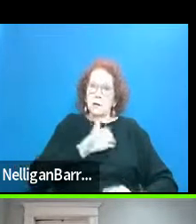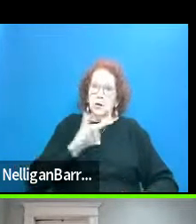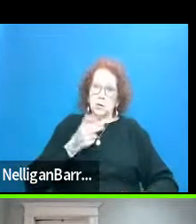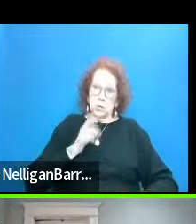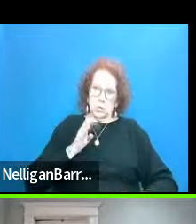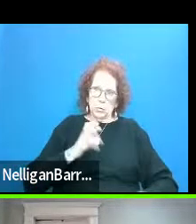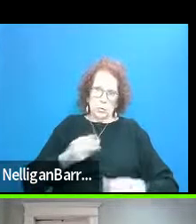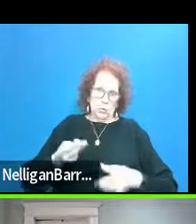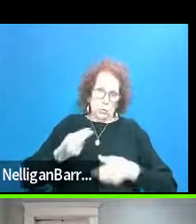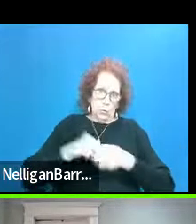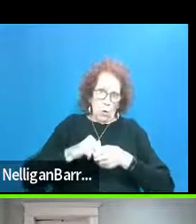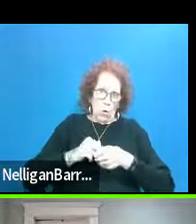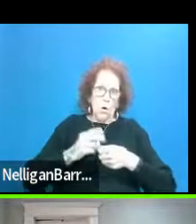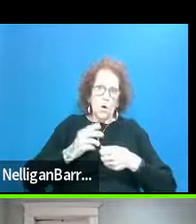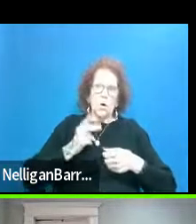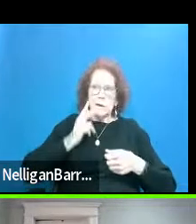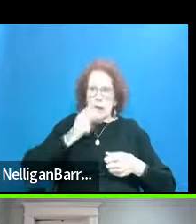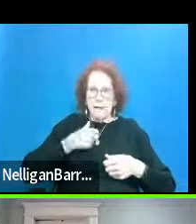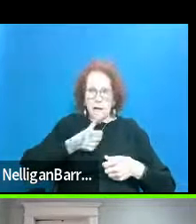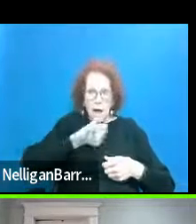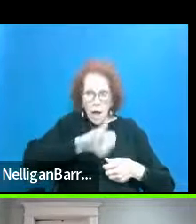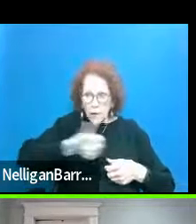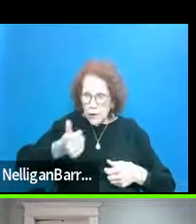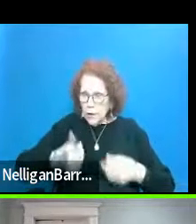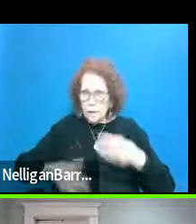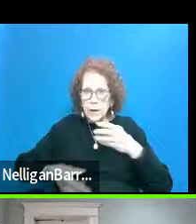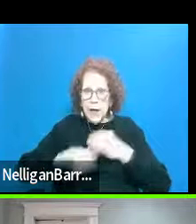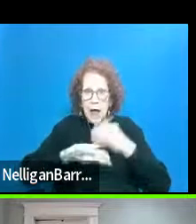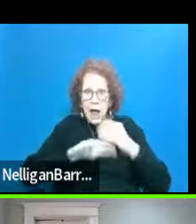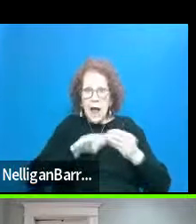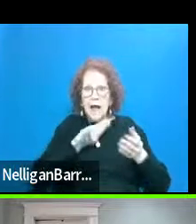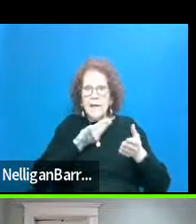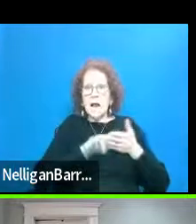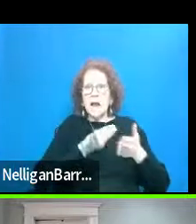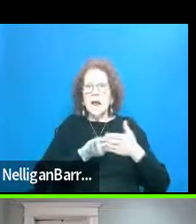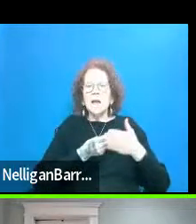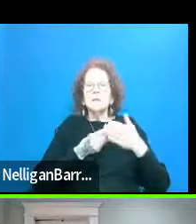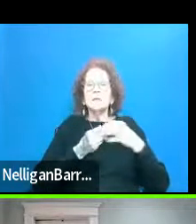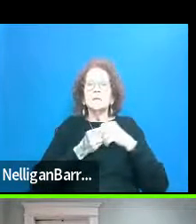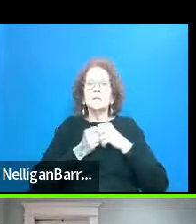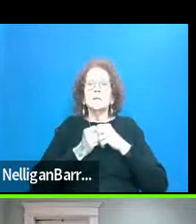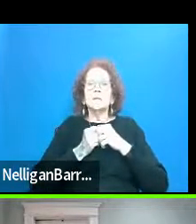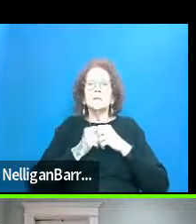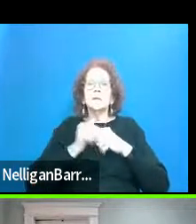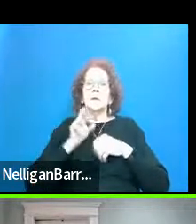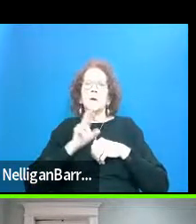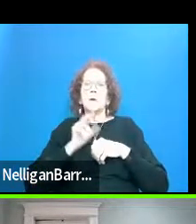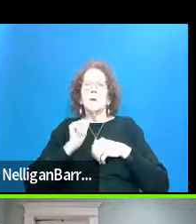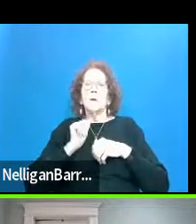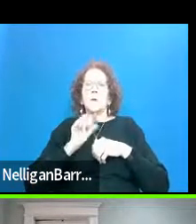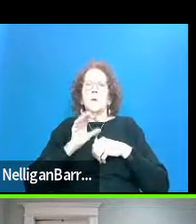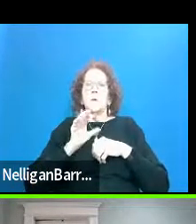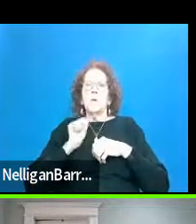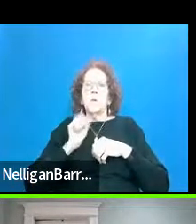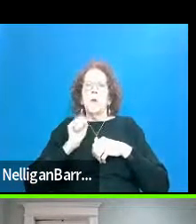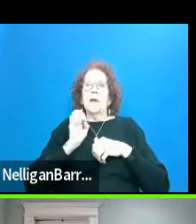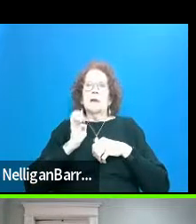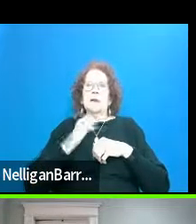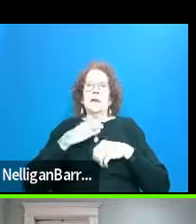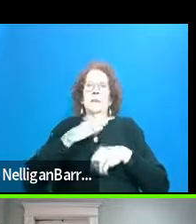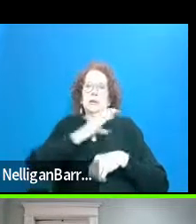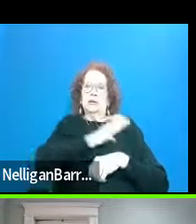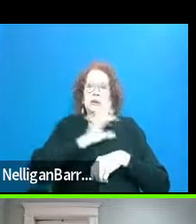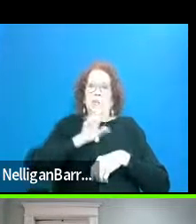perspective. The Race Commission, I just wanted to provide a quick update. As you all are aware, we had